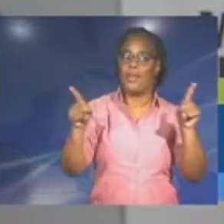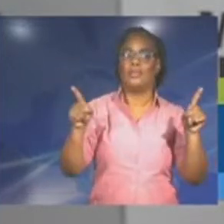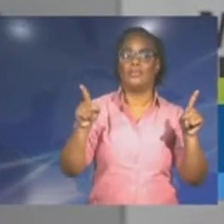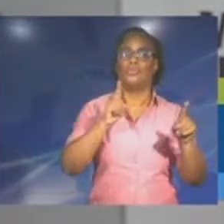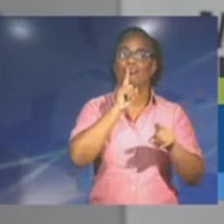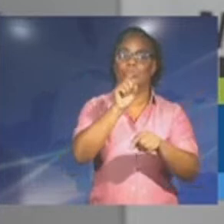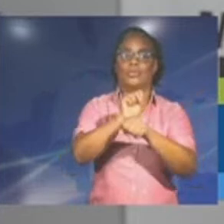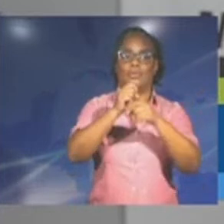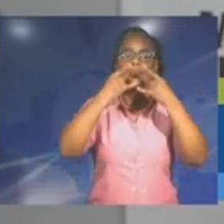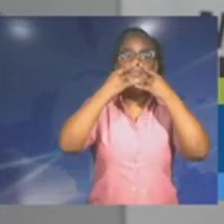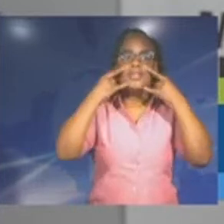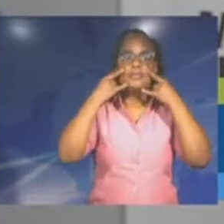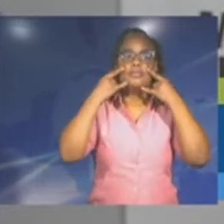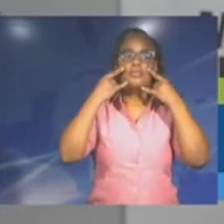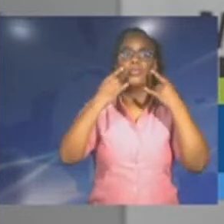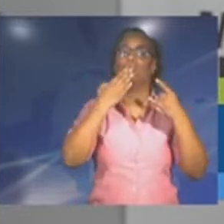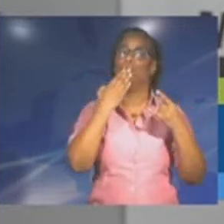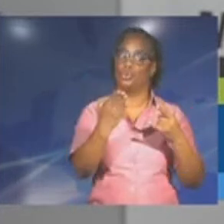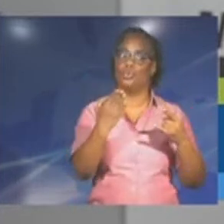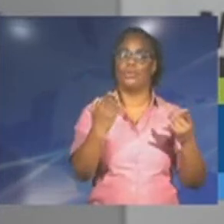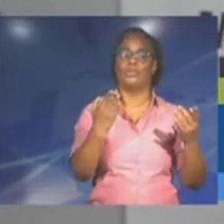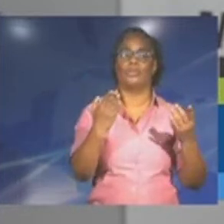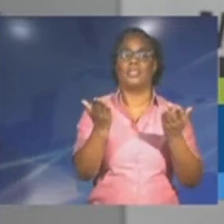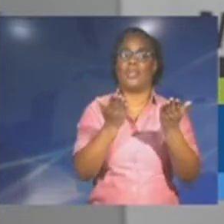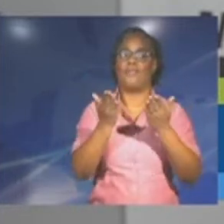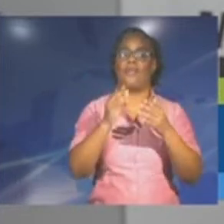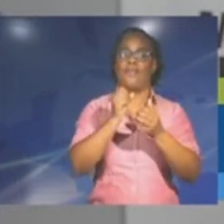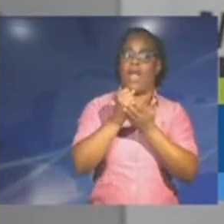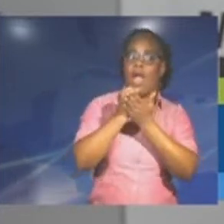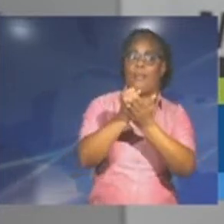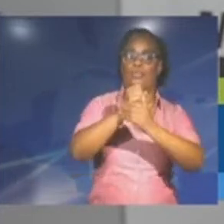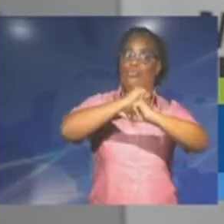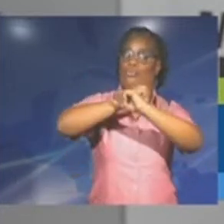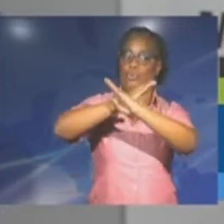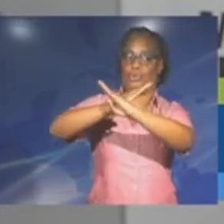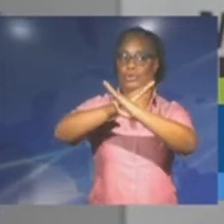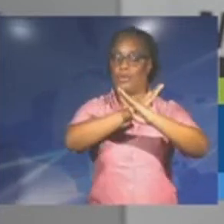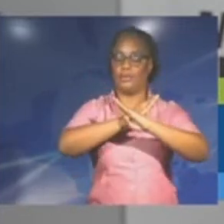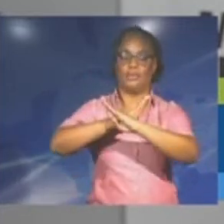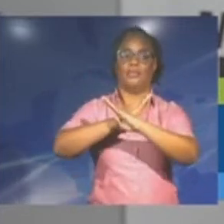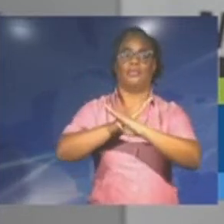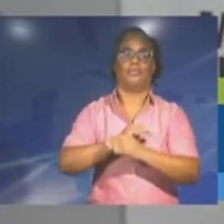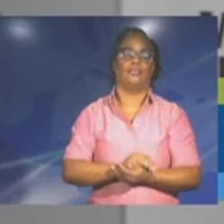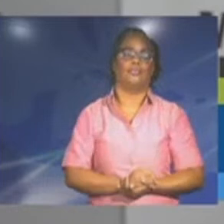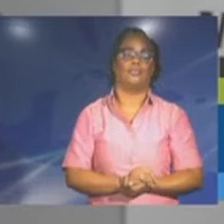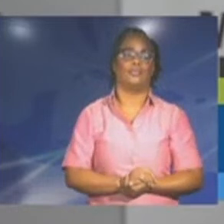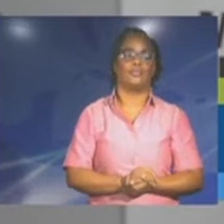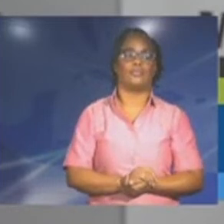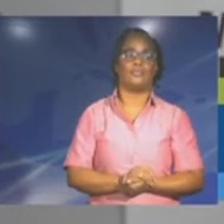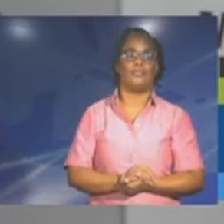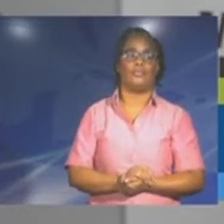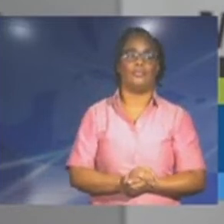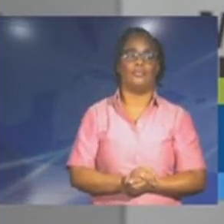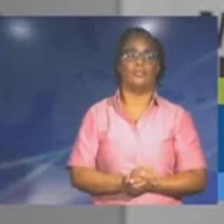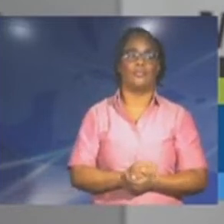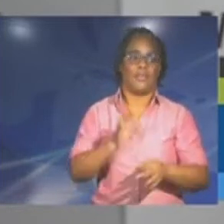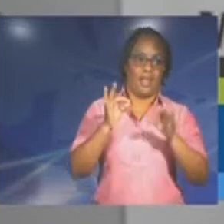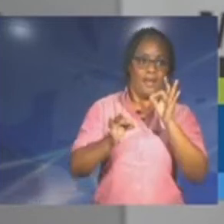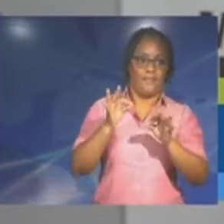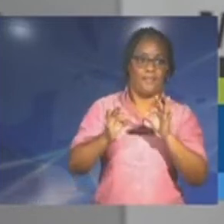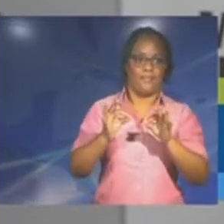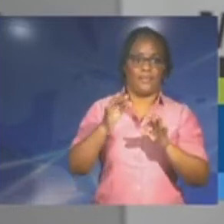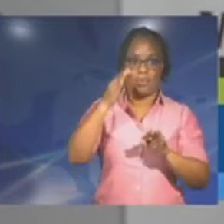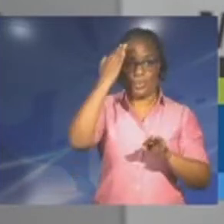prevent, if you are infected, spreading that to someone that you care about or someone in close proximity. And it is highly recommended, especially in